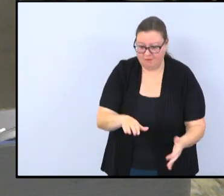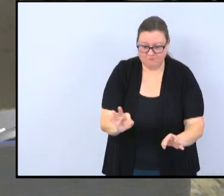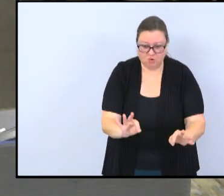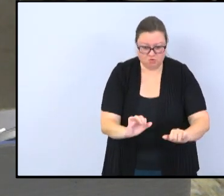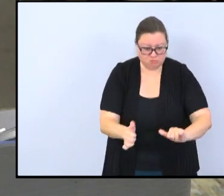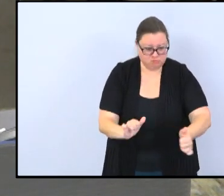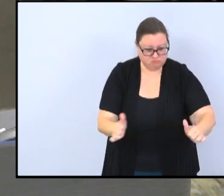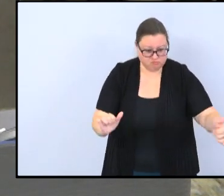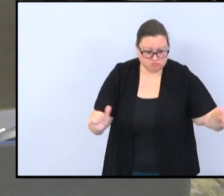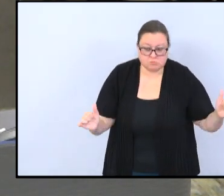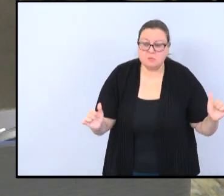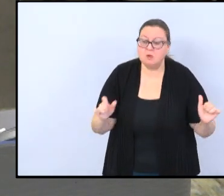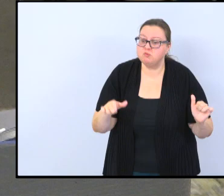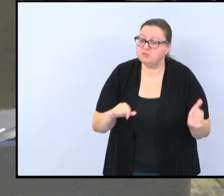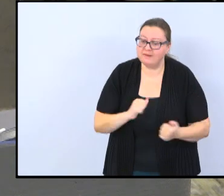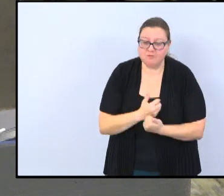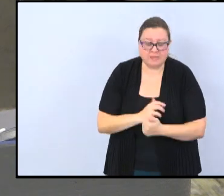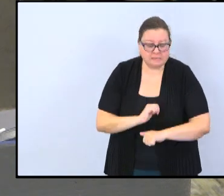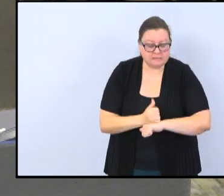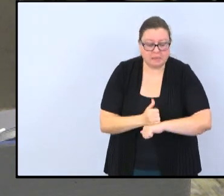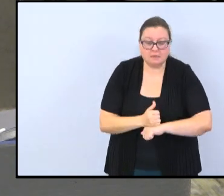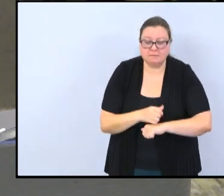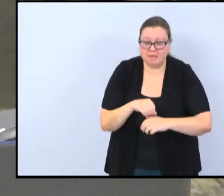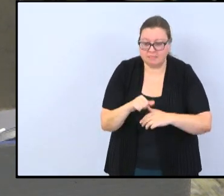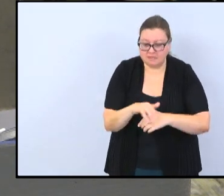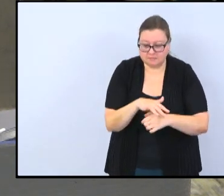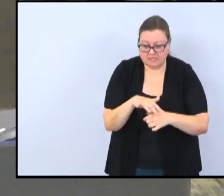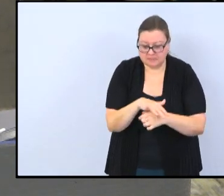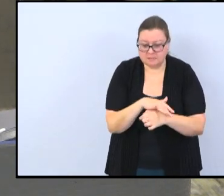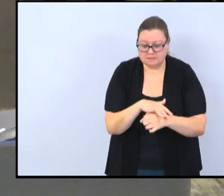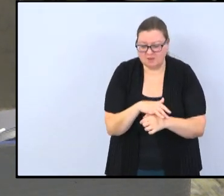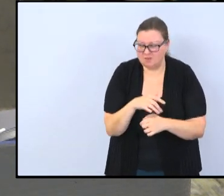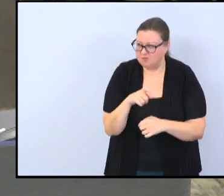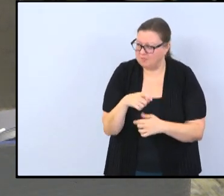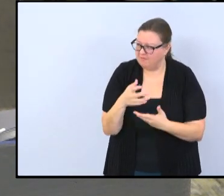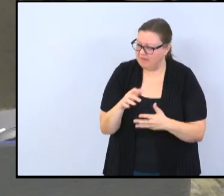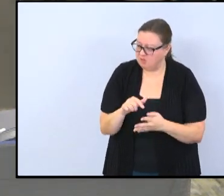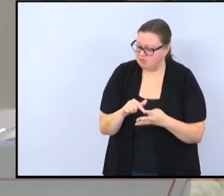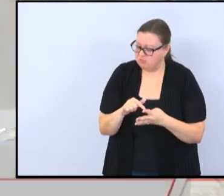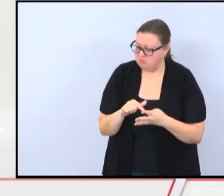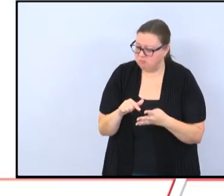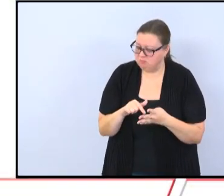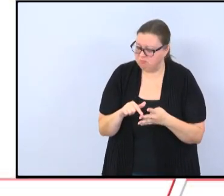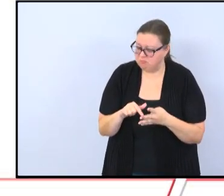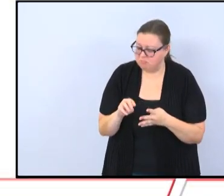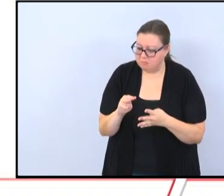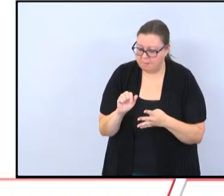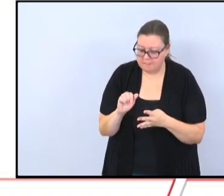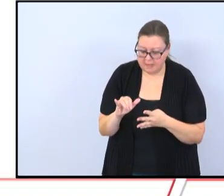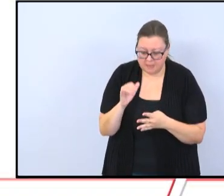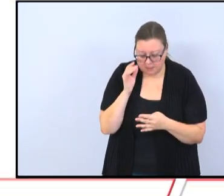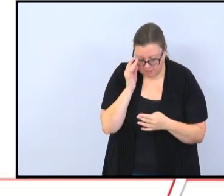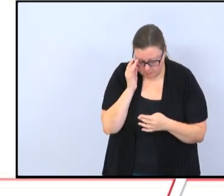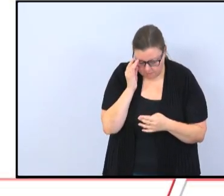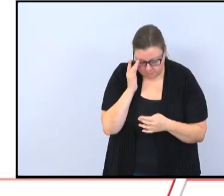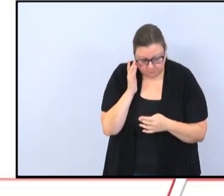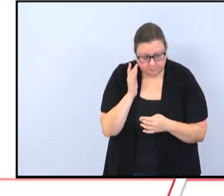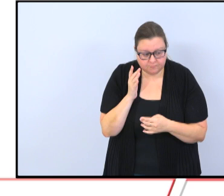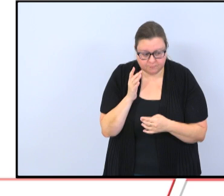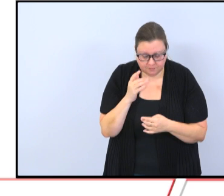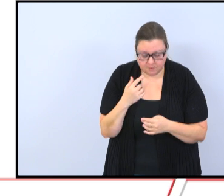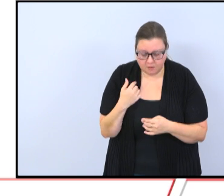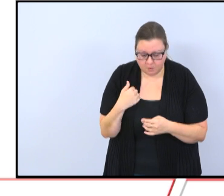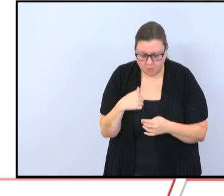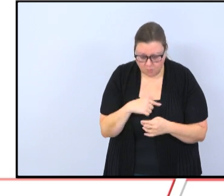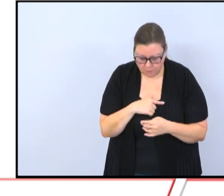be completed with all the furniture in early May. And we